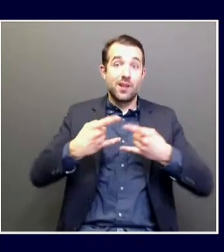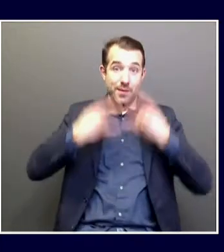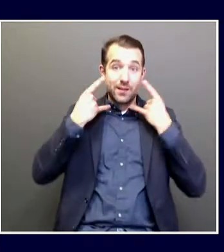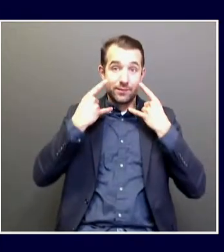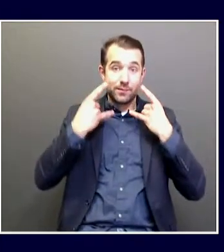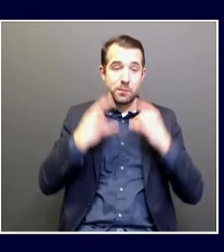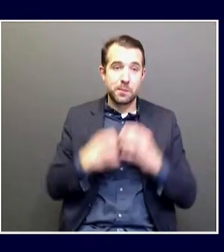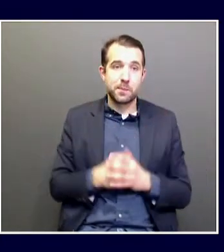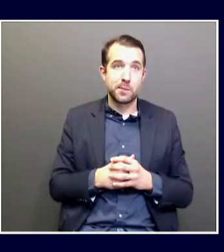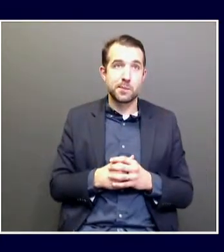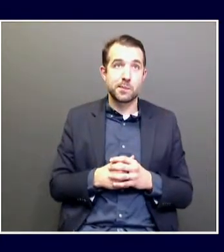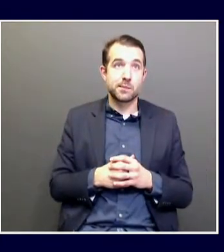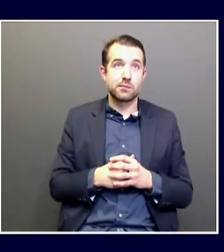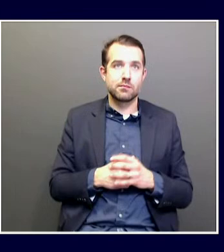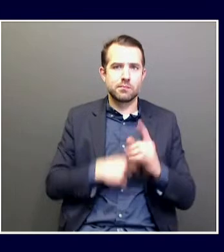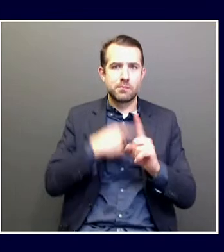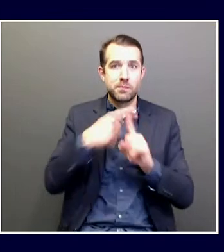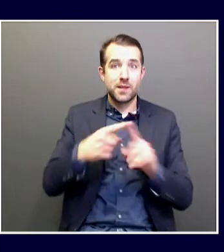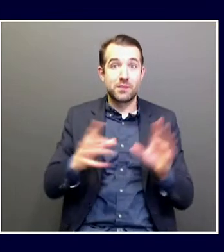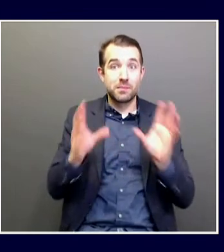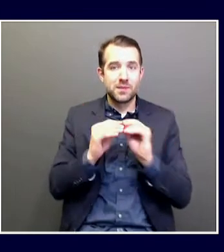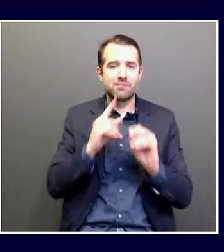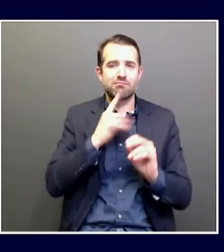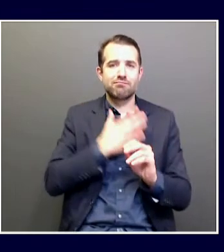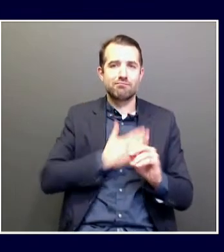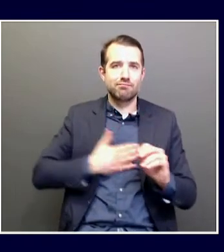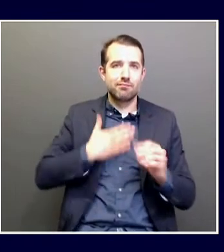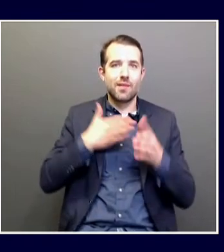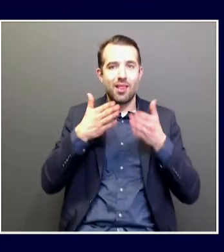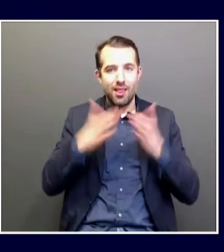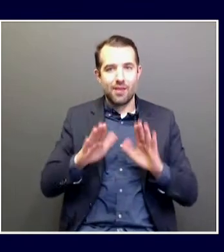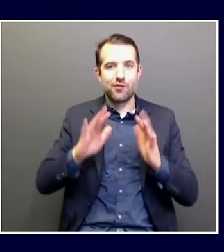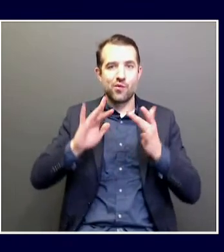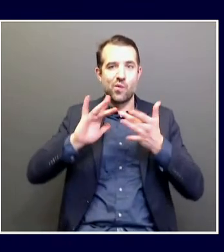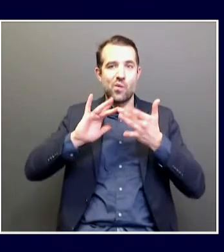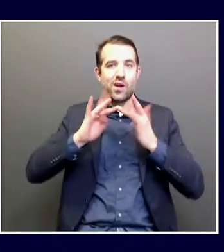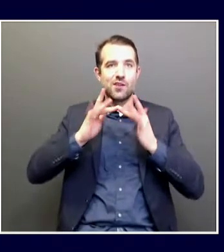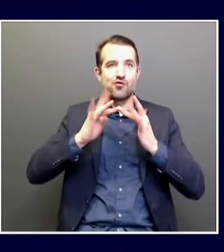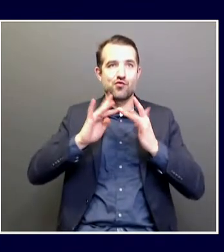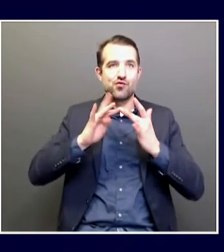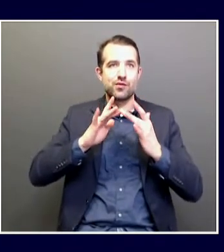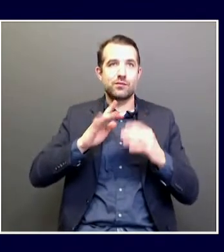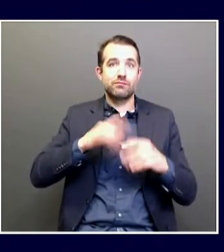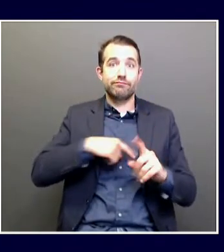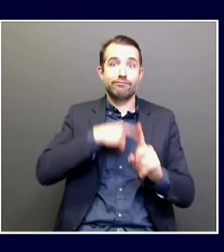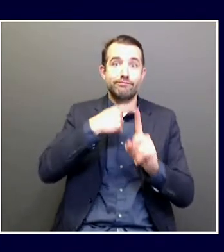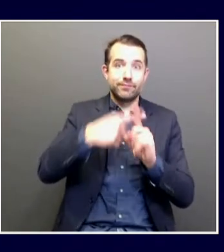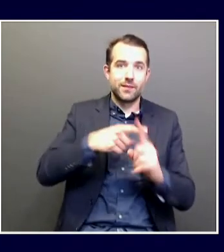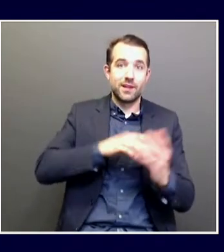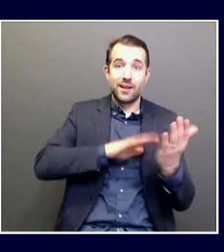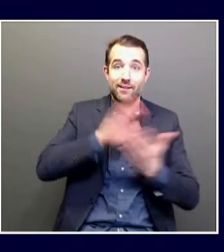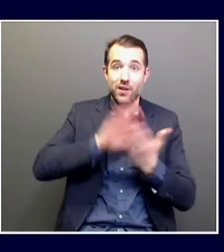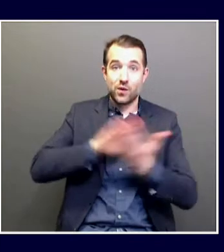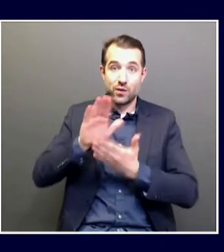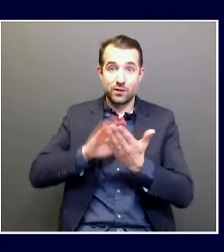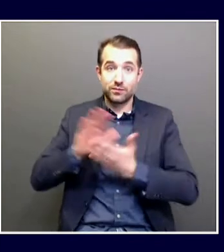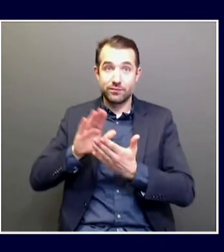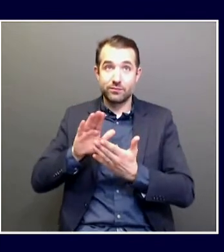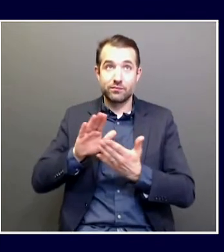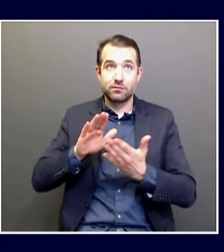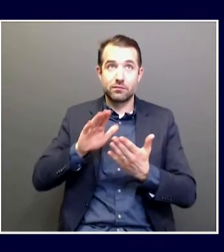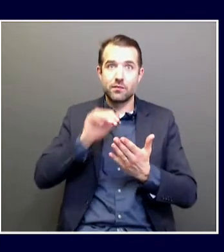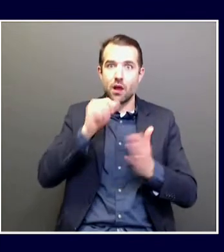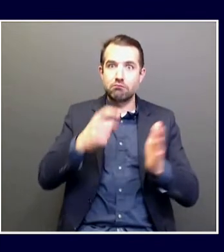hybrid component to allow people who may be immunocompromised or otherwise feeling at risk of going into those settings, even with